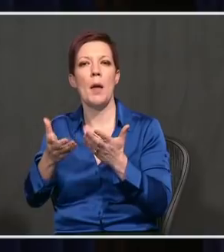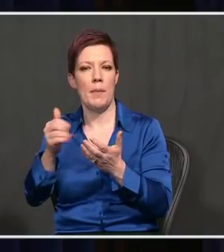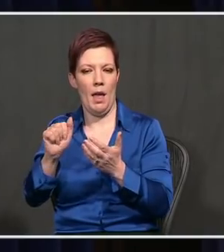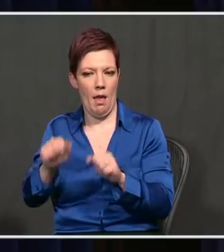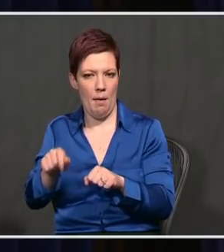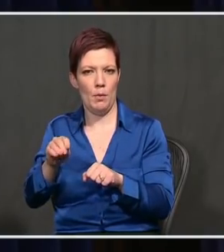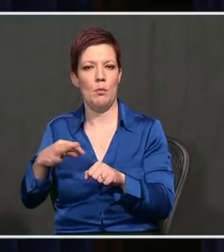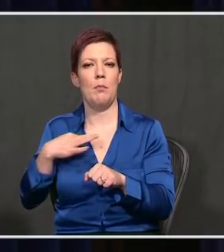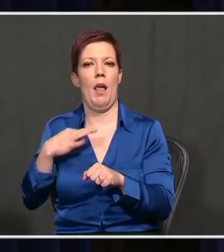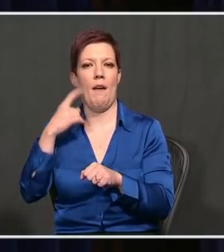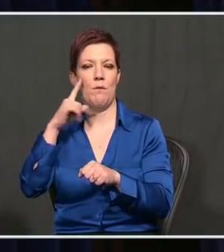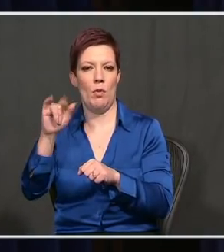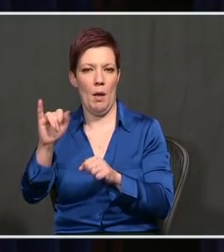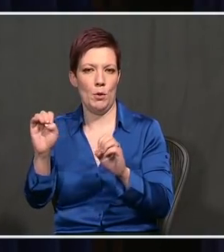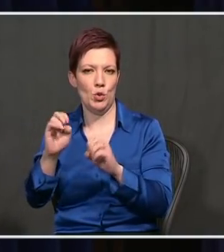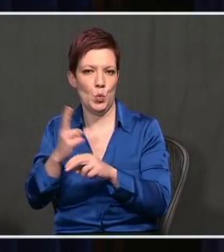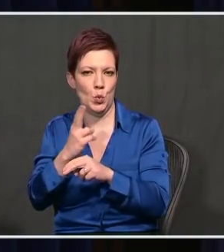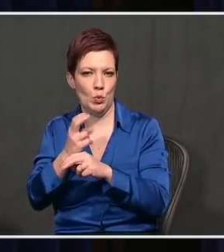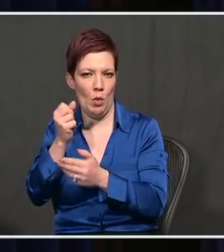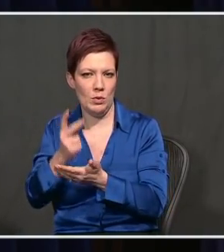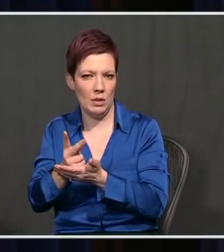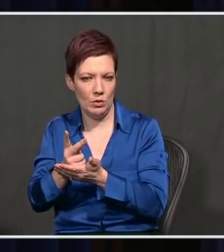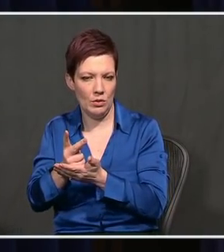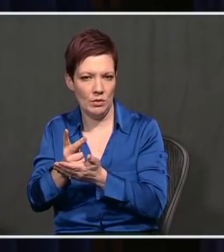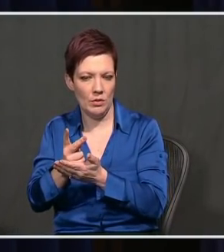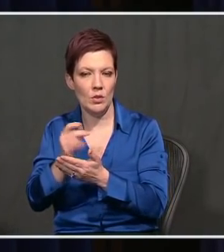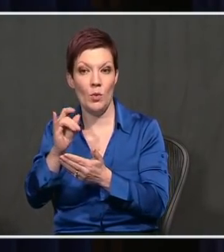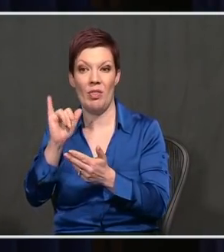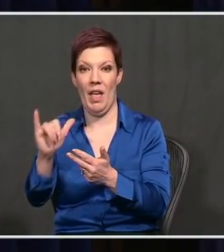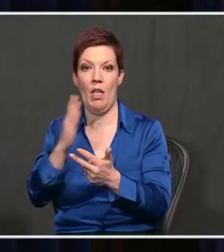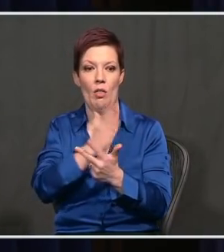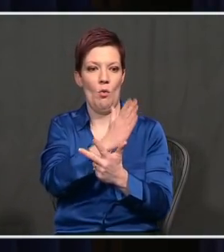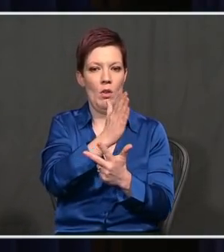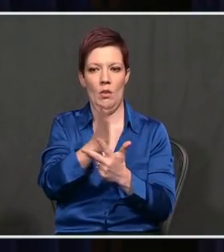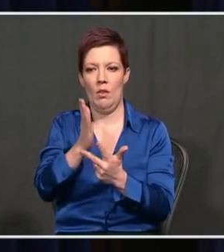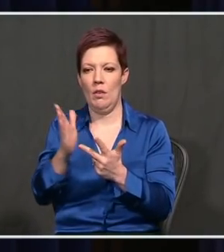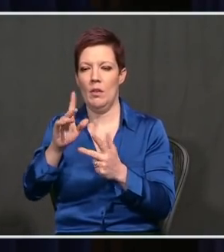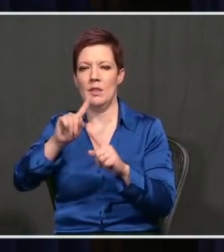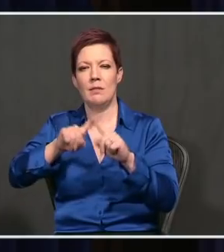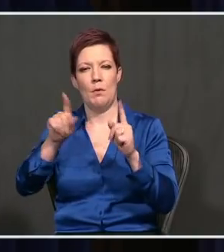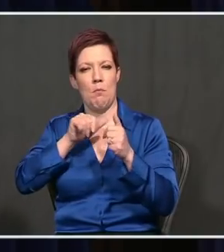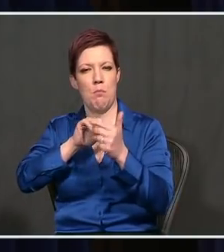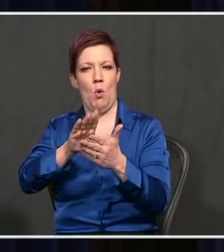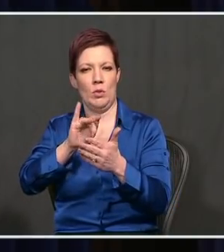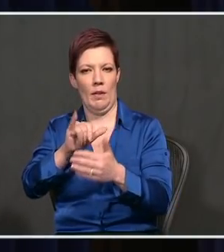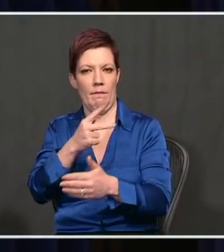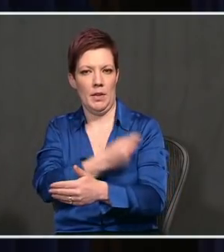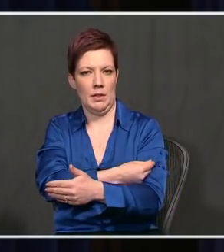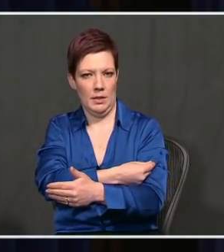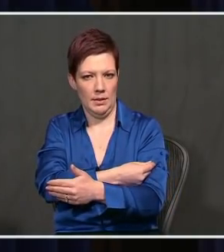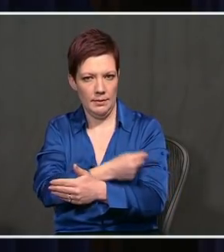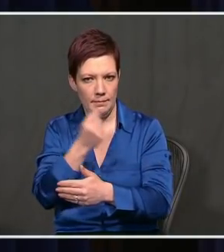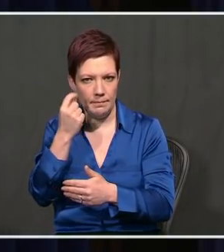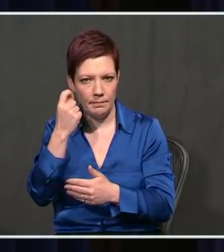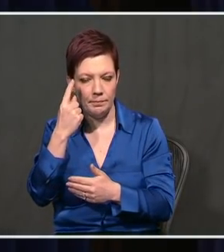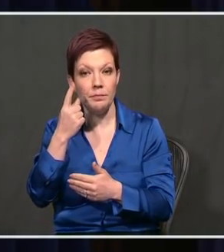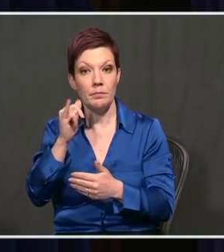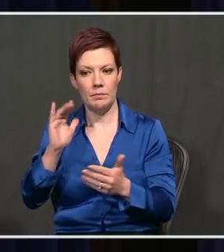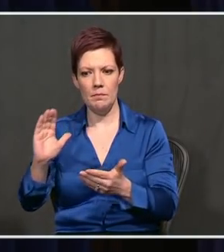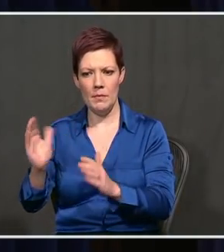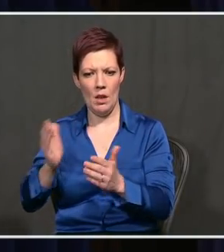authorization and further add to our menu of vaccines with hopefully comparable